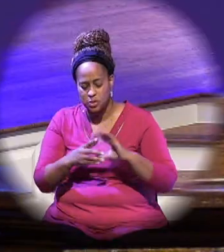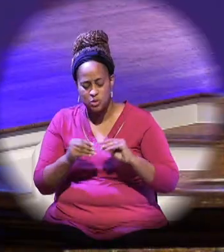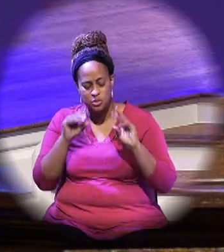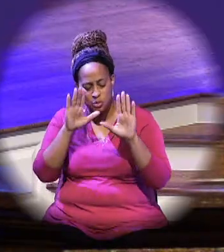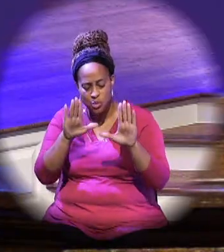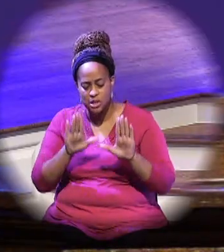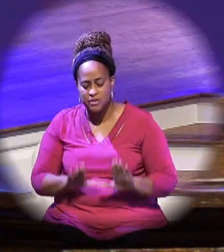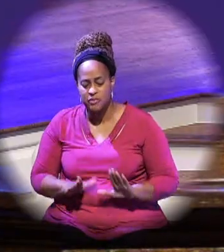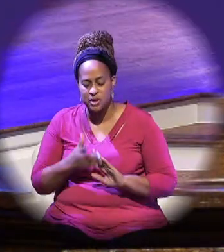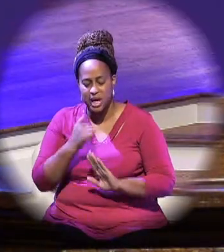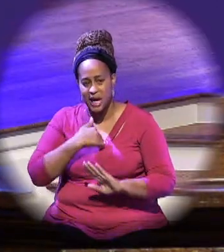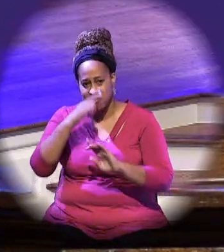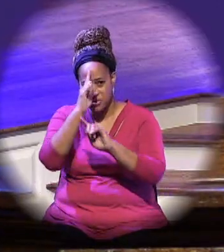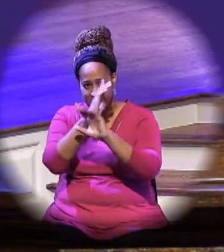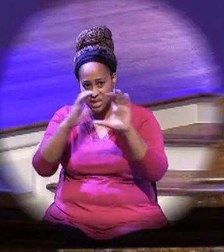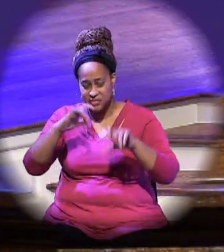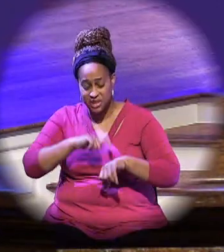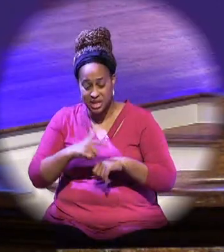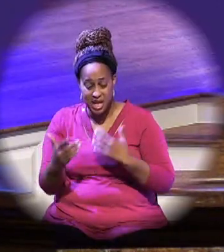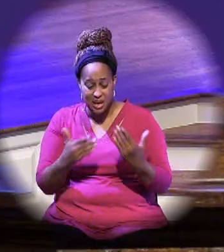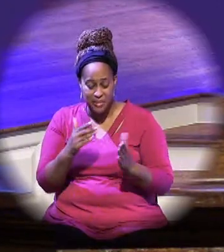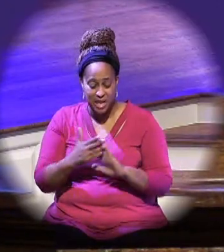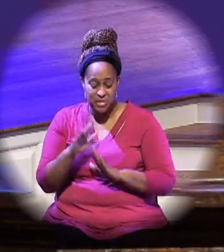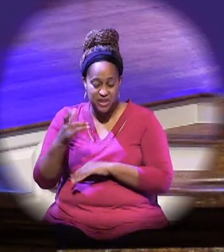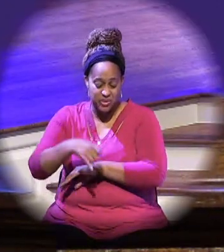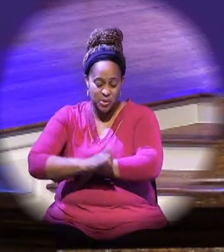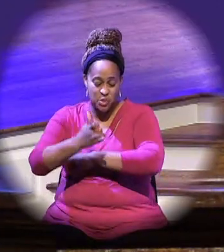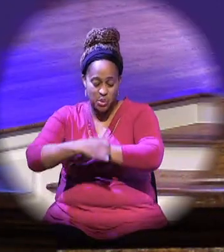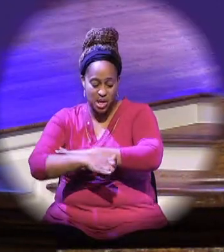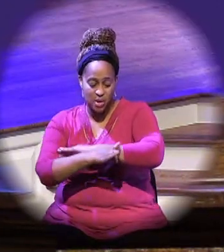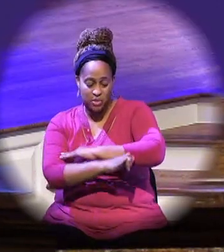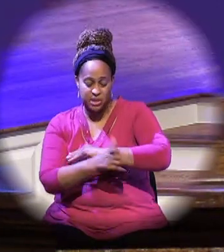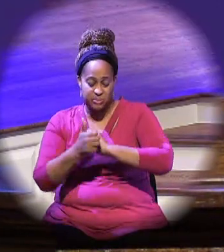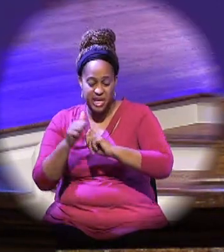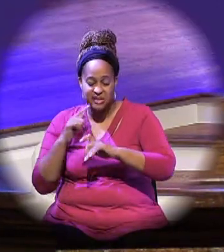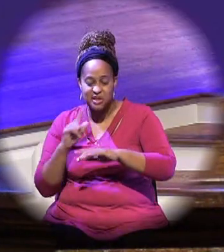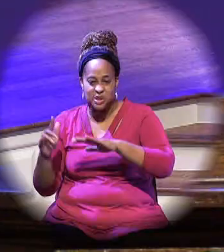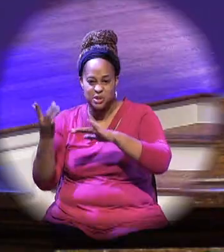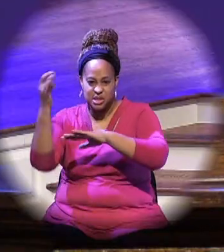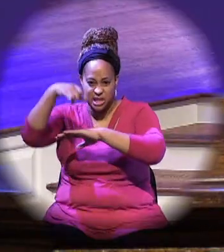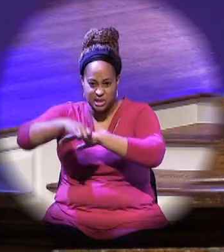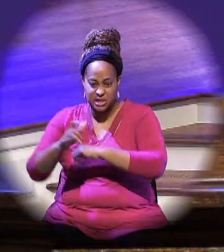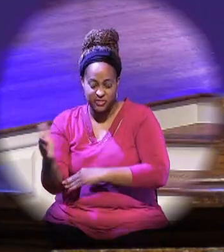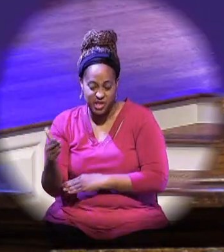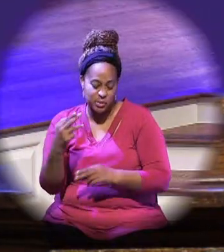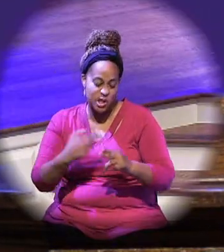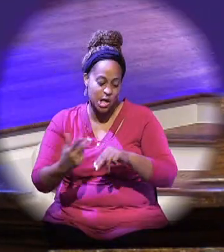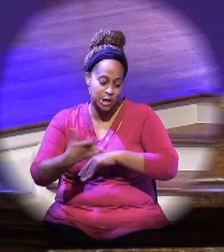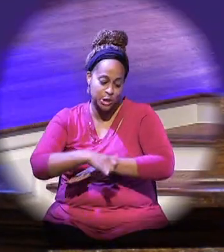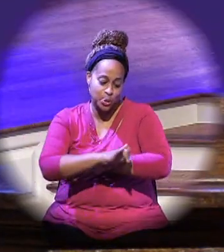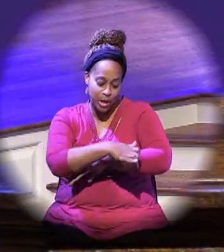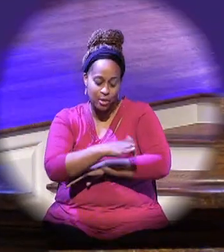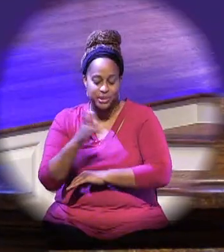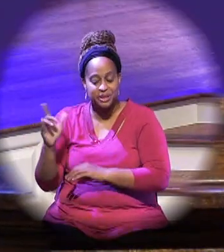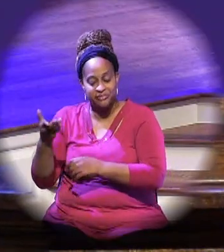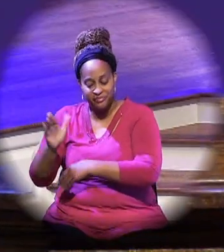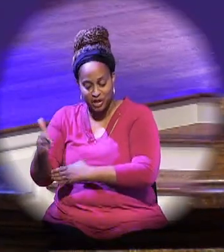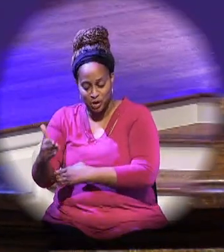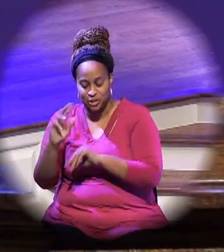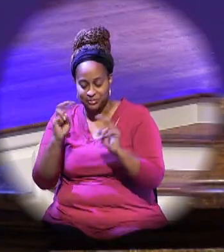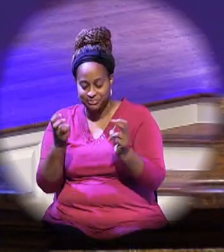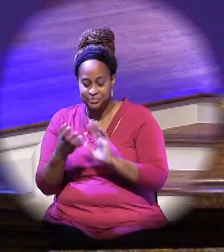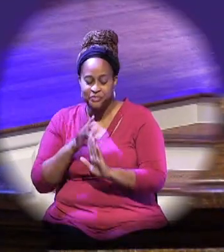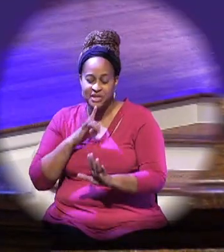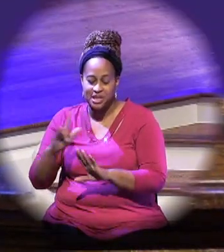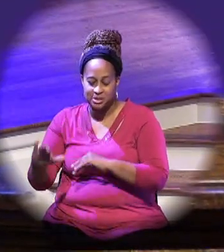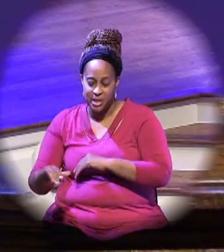it? That I imagine by this time, maybe the whale has made its way back to the surface. Not a whale fish, I know, but we call it the whale. So it's made its way back